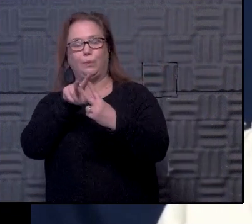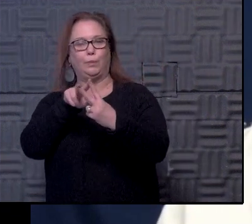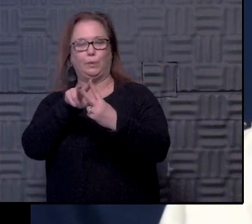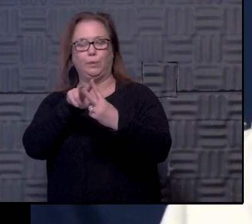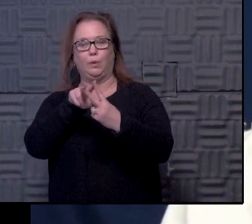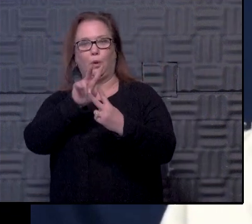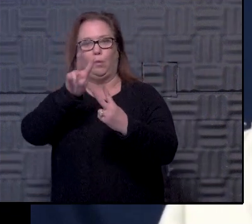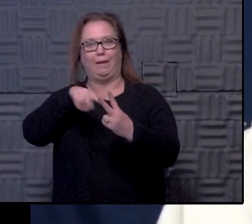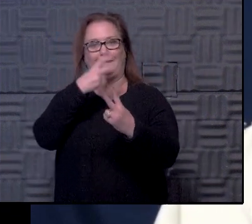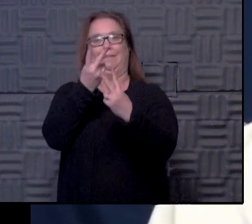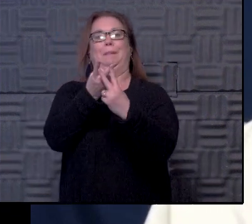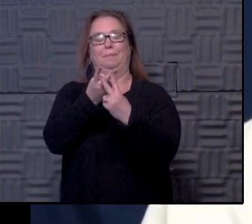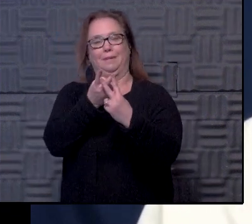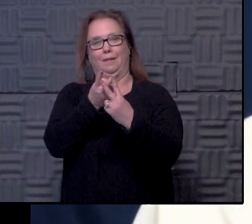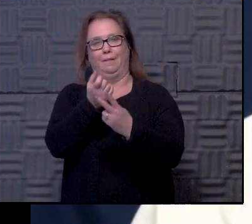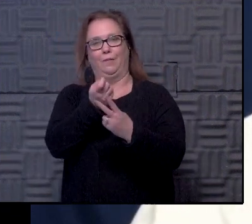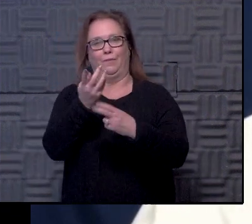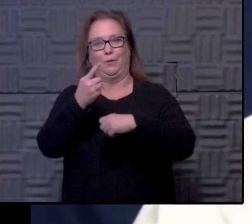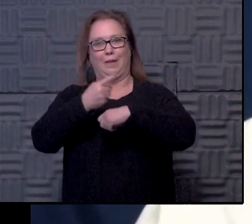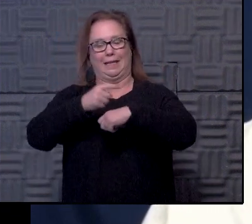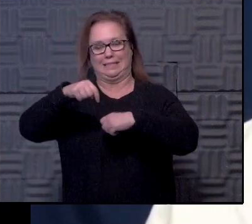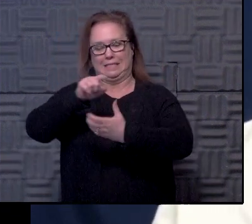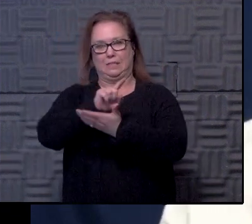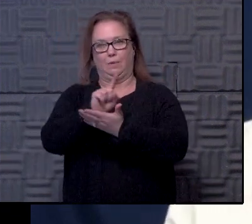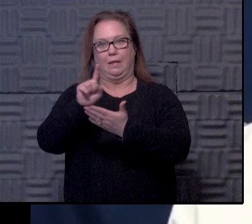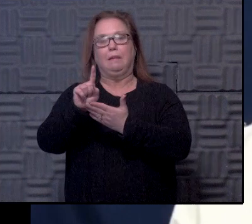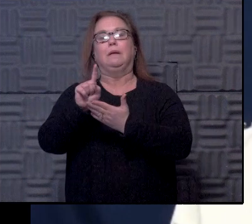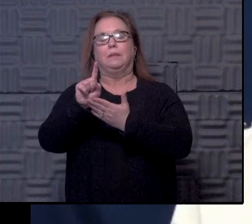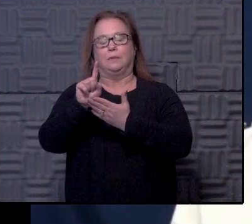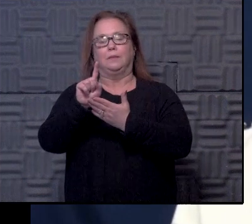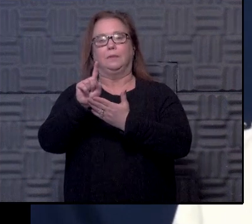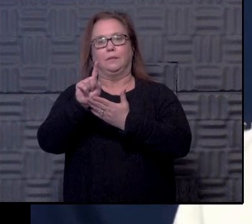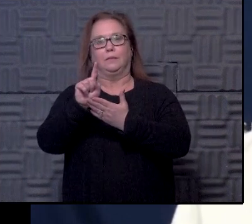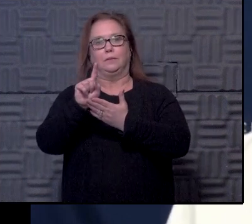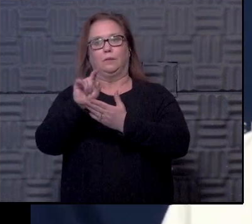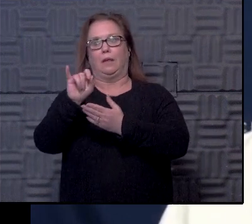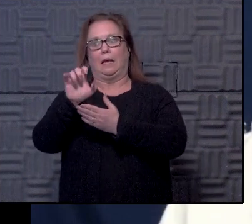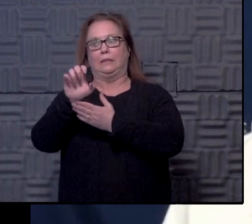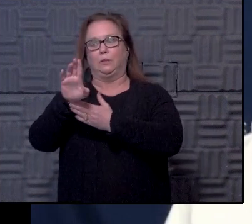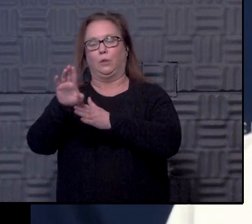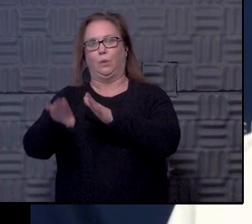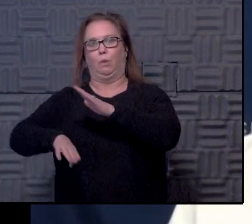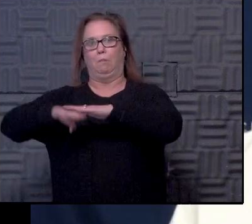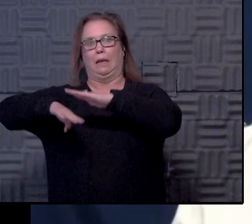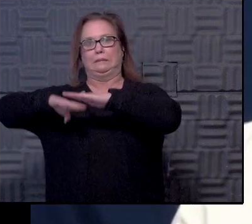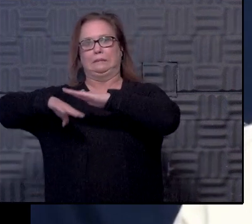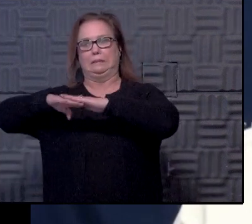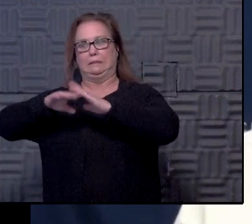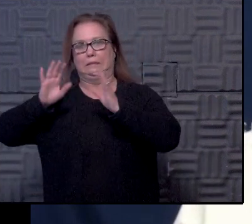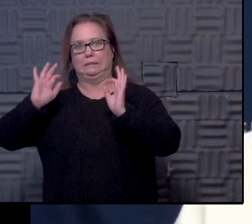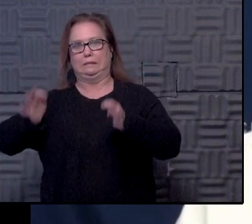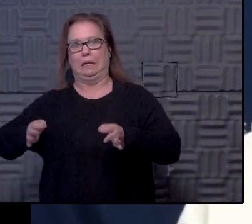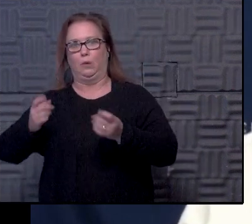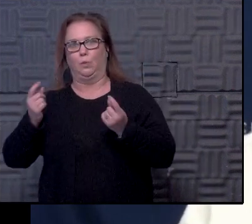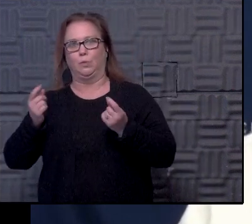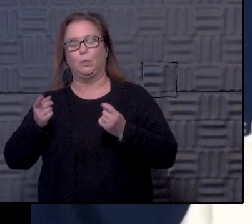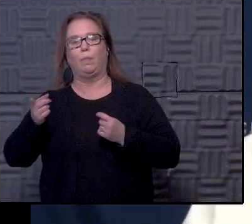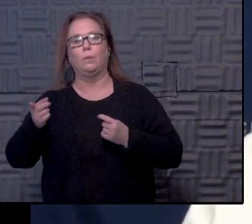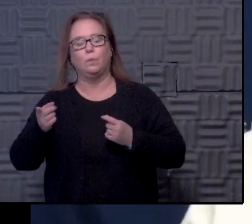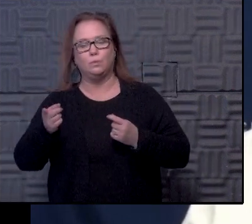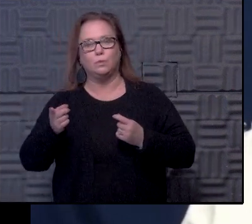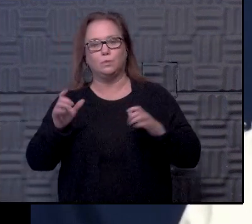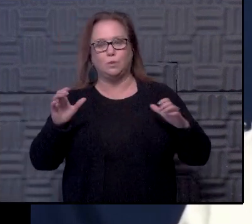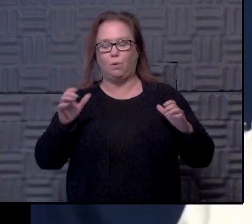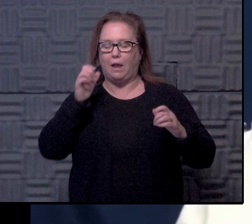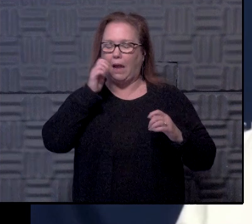we flipped for a few days this week, and then we're pinging right back up against our ICU capacity and had to decide what to do with those. And so we're